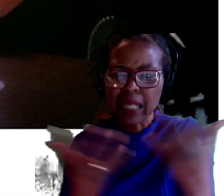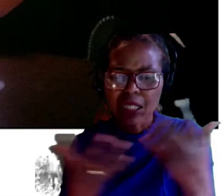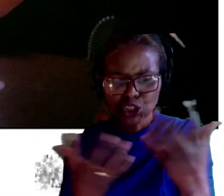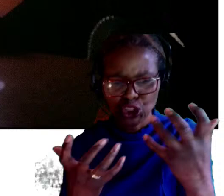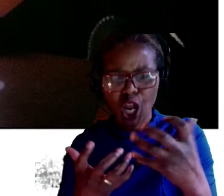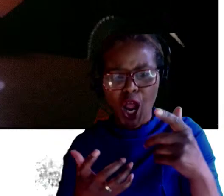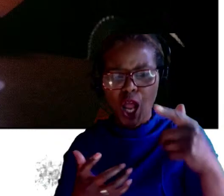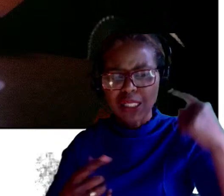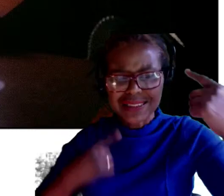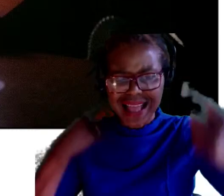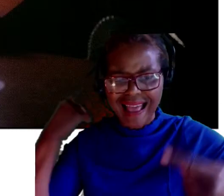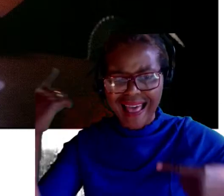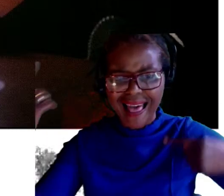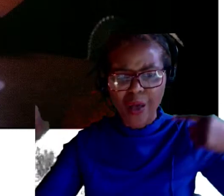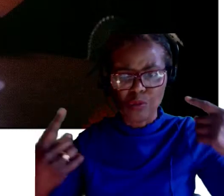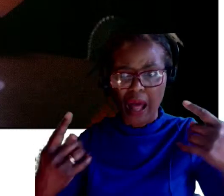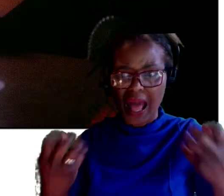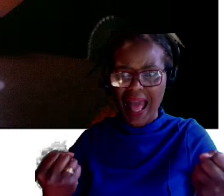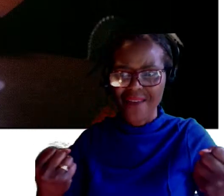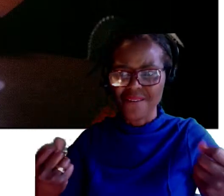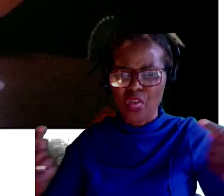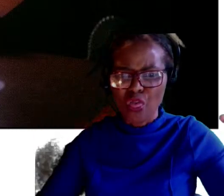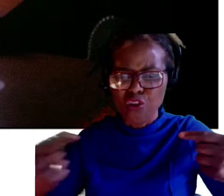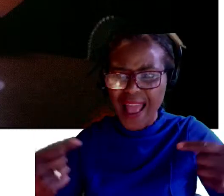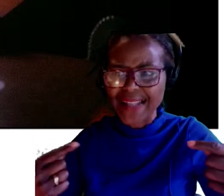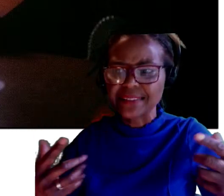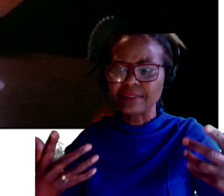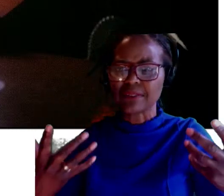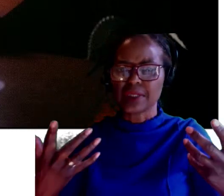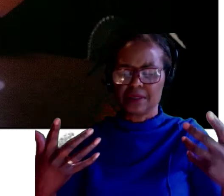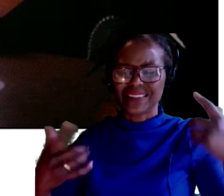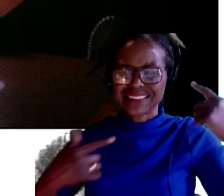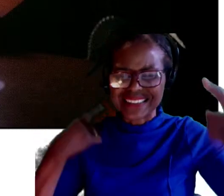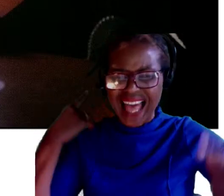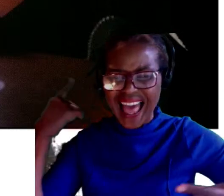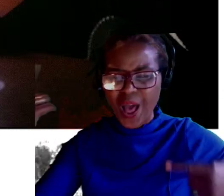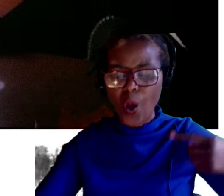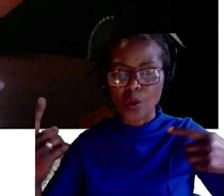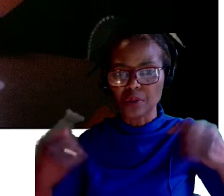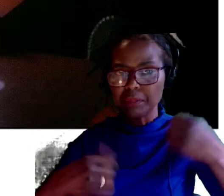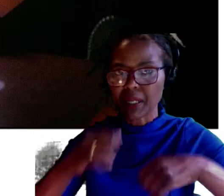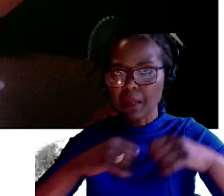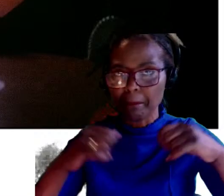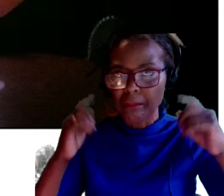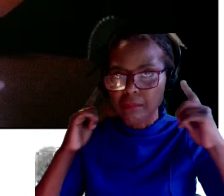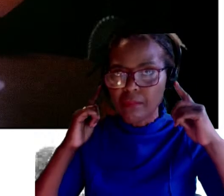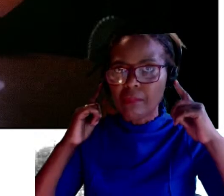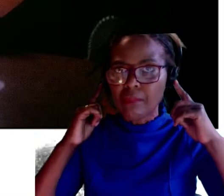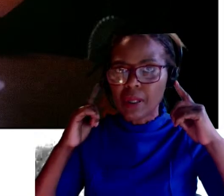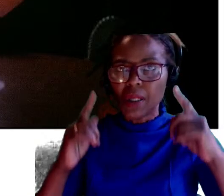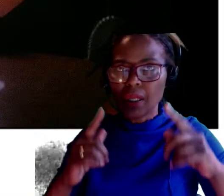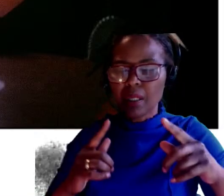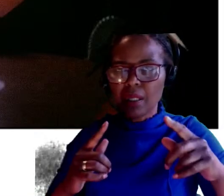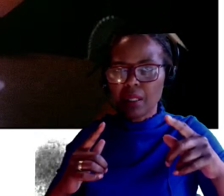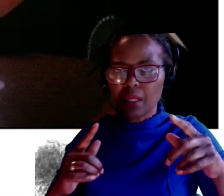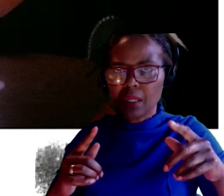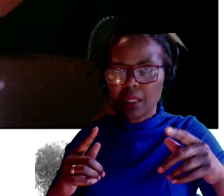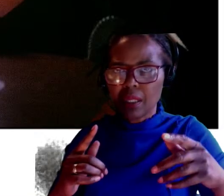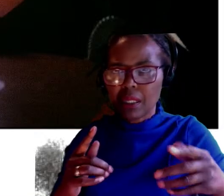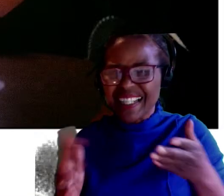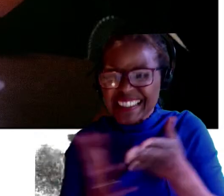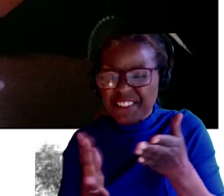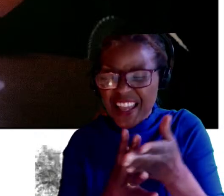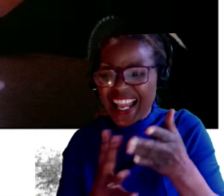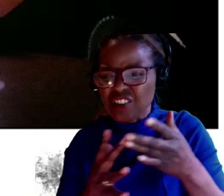and greater threats, the sound calls more and more upon electronic interference and zips and screes and hums, some of which